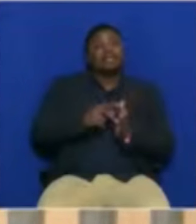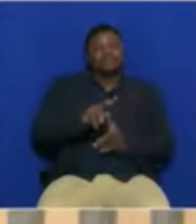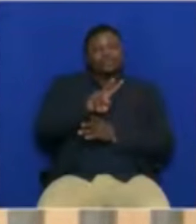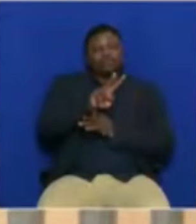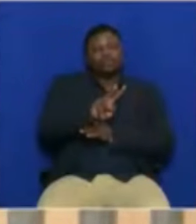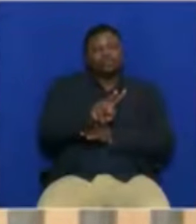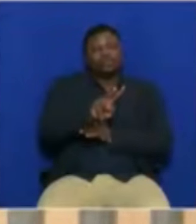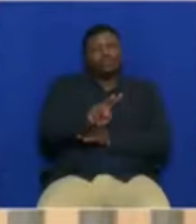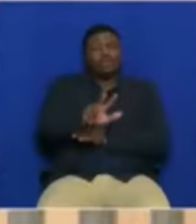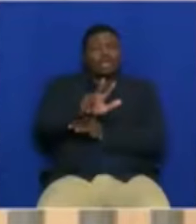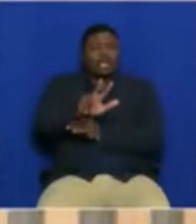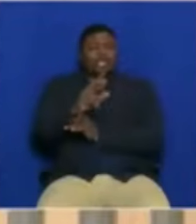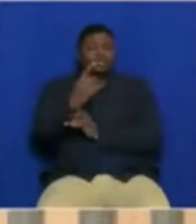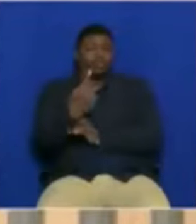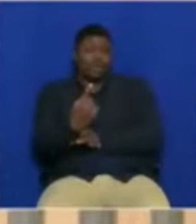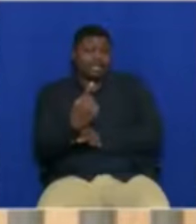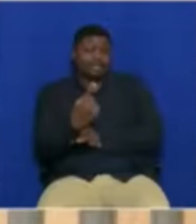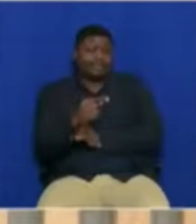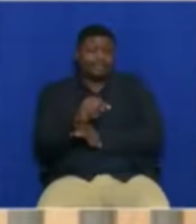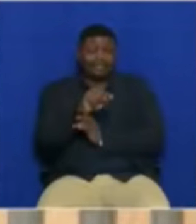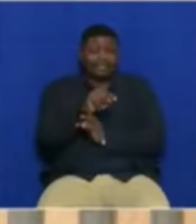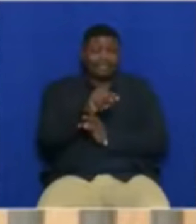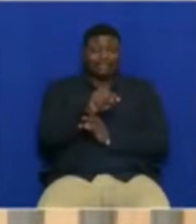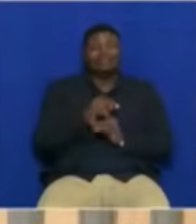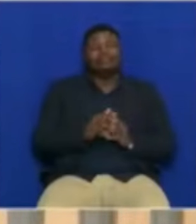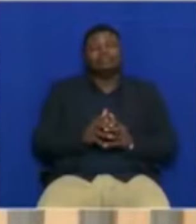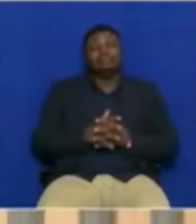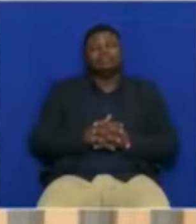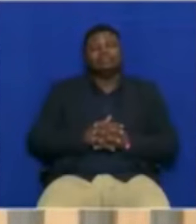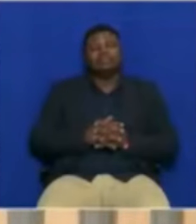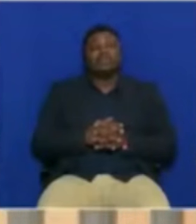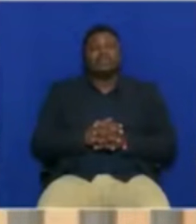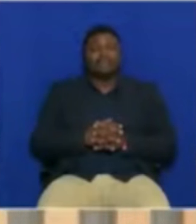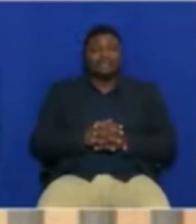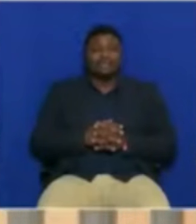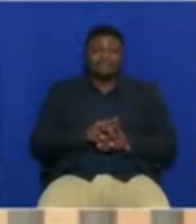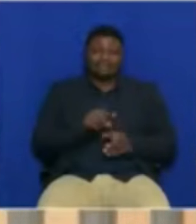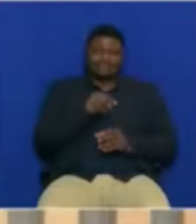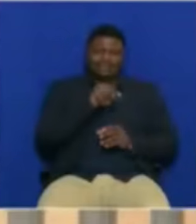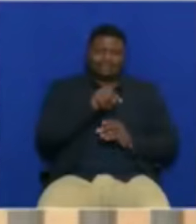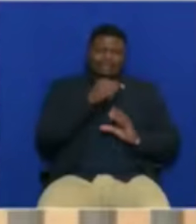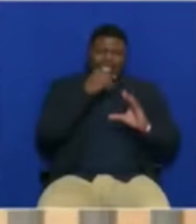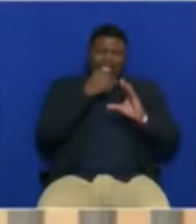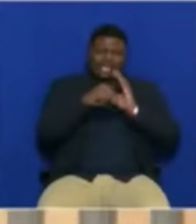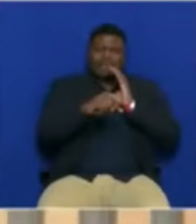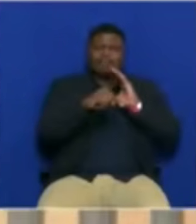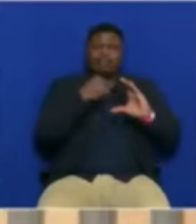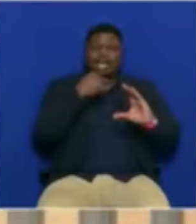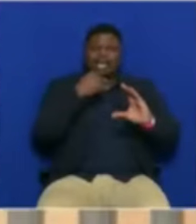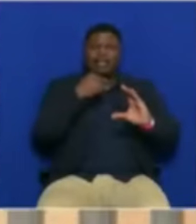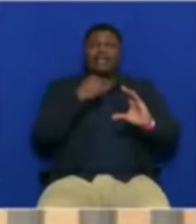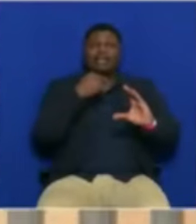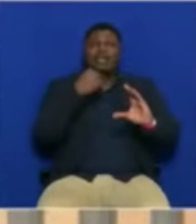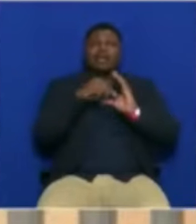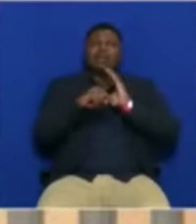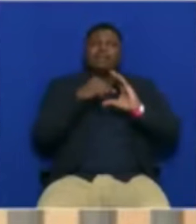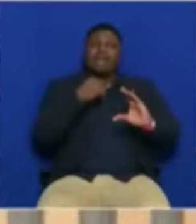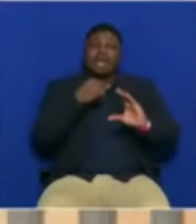These are a series of emails that run until page